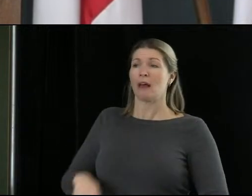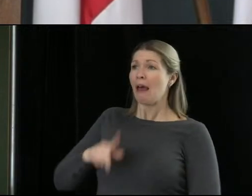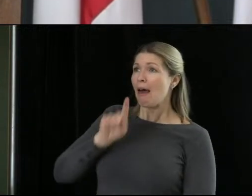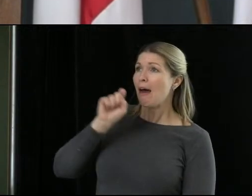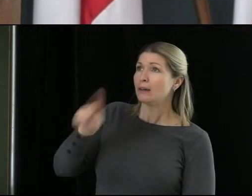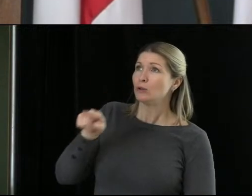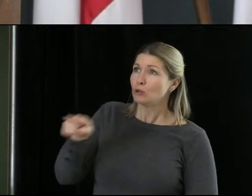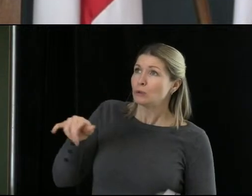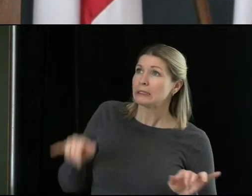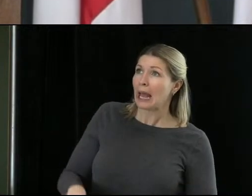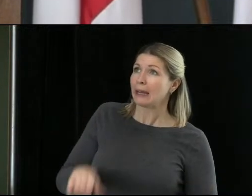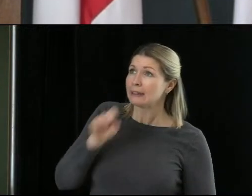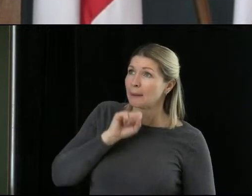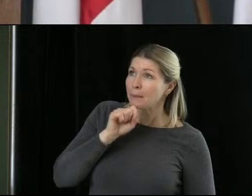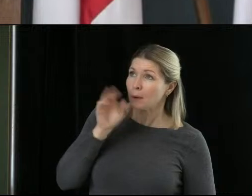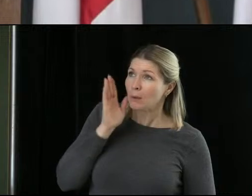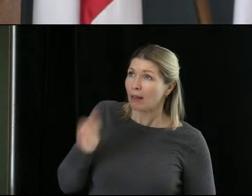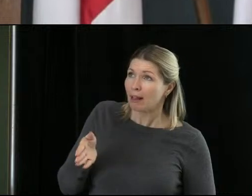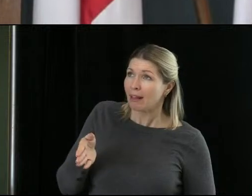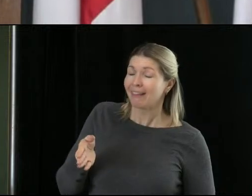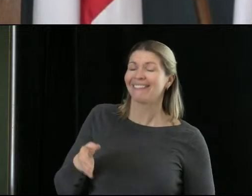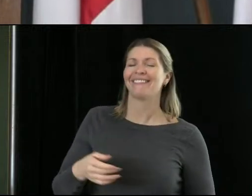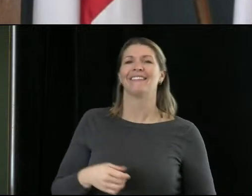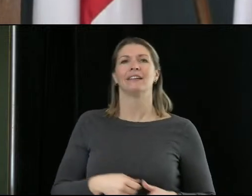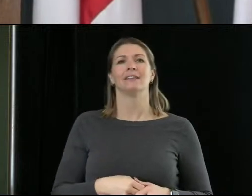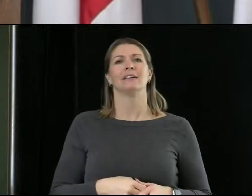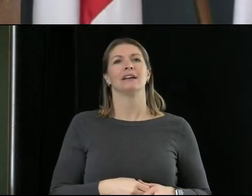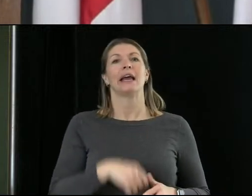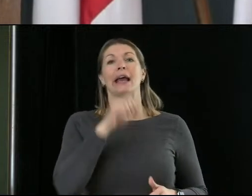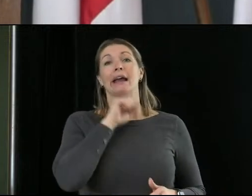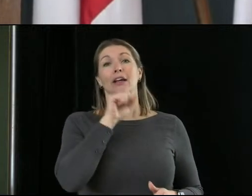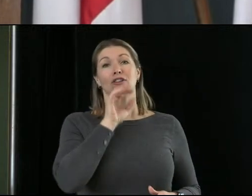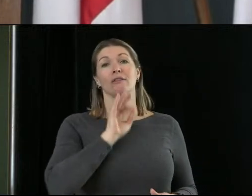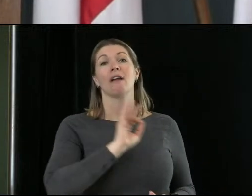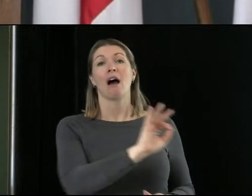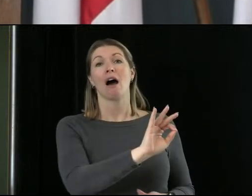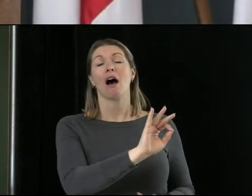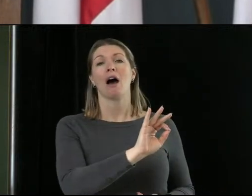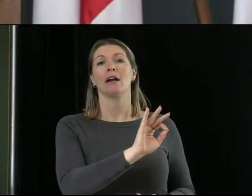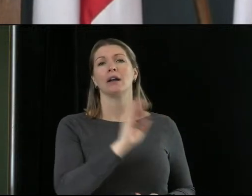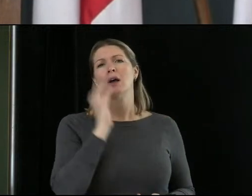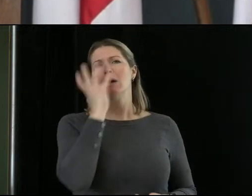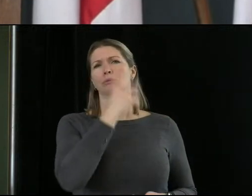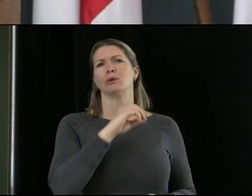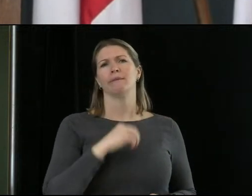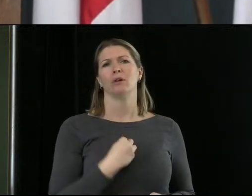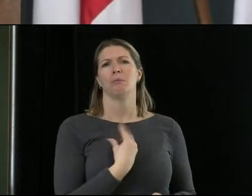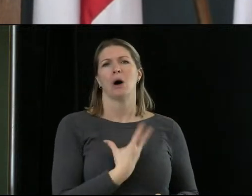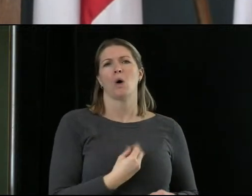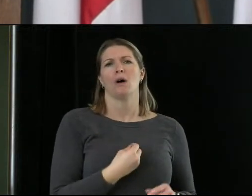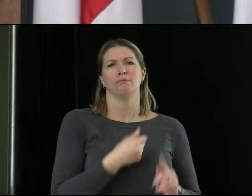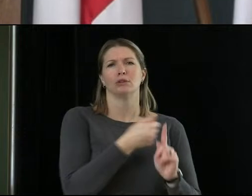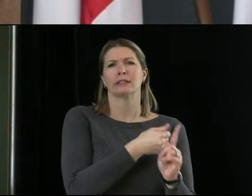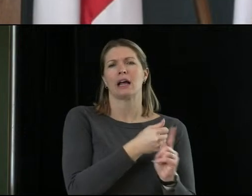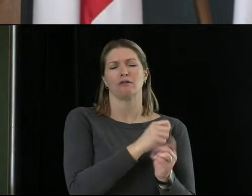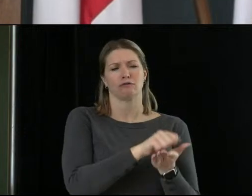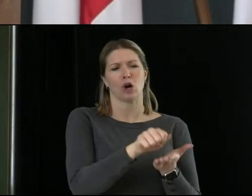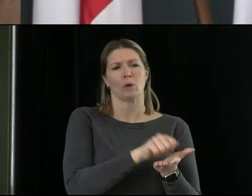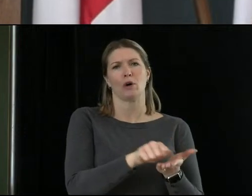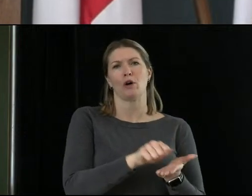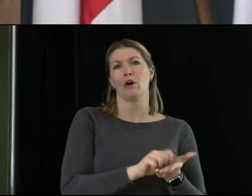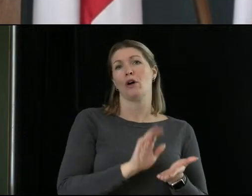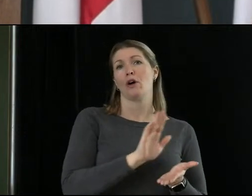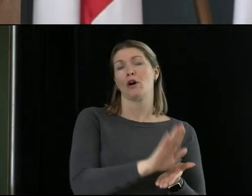The beautiful poem Julianne wrote at 9 years old when her Poppy Morgan died, whom she was